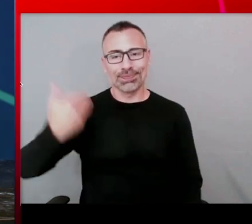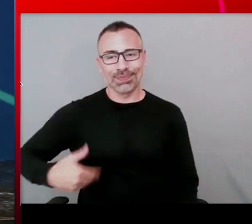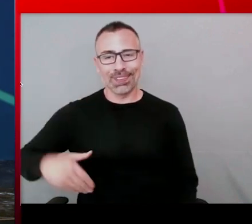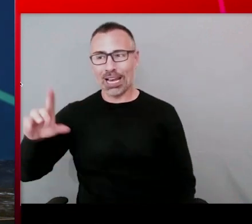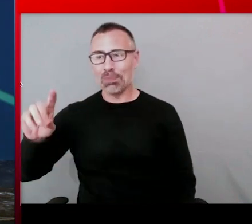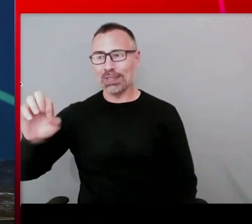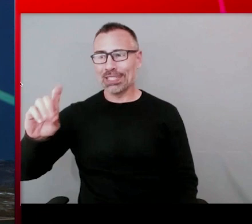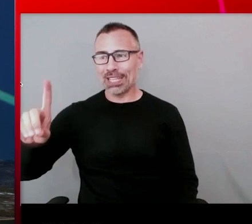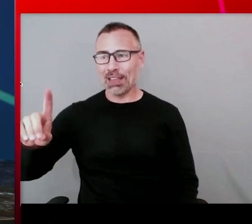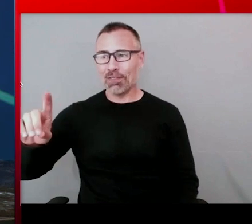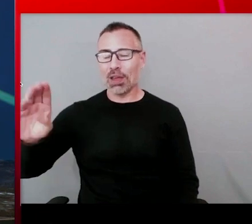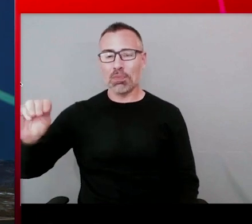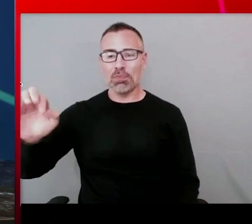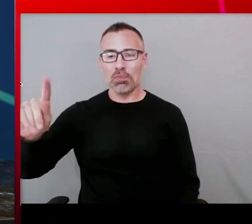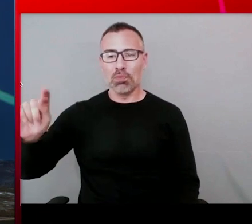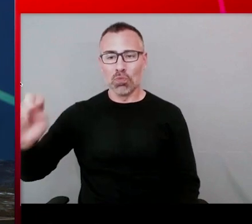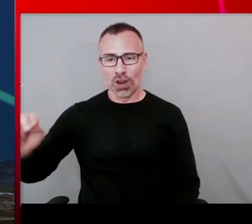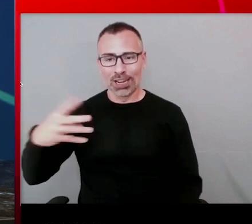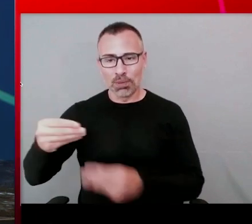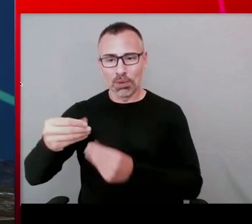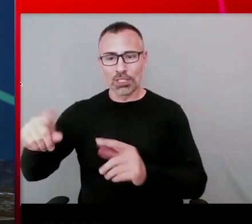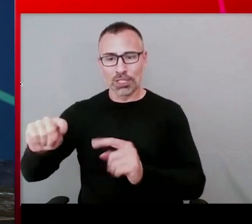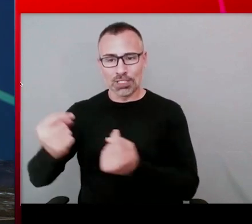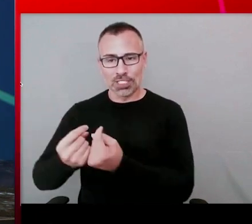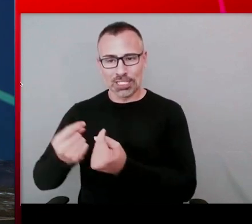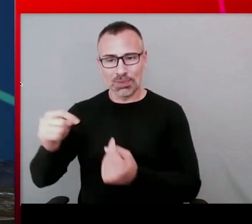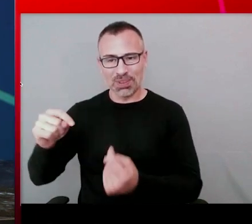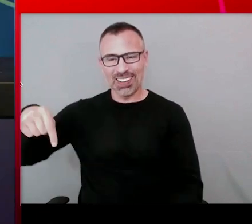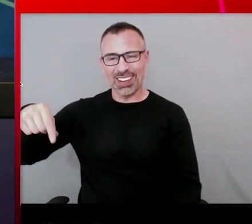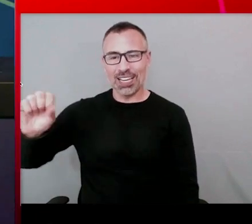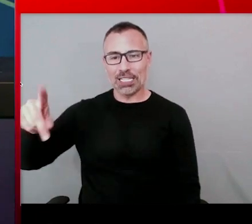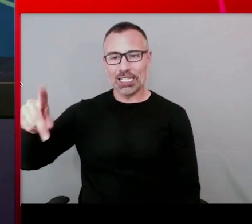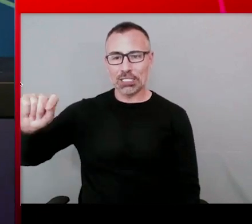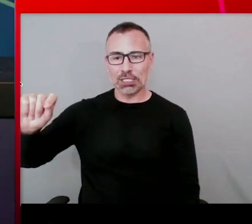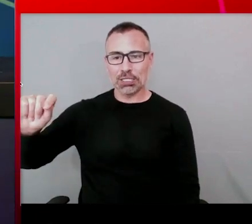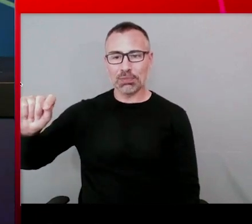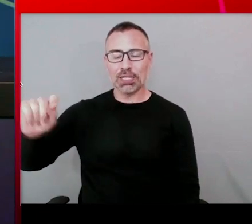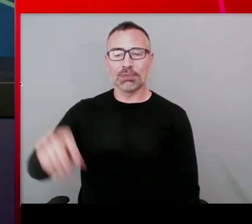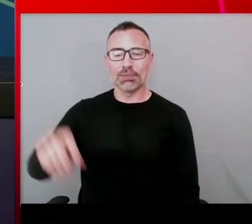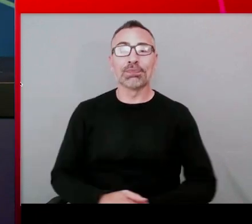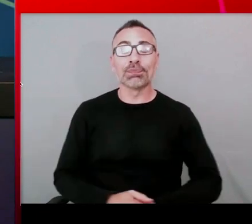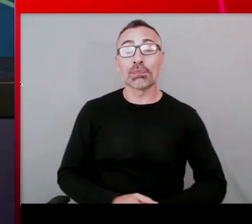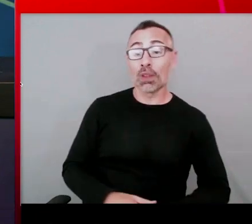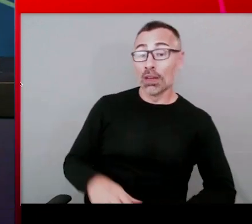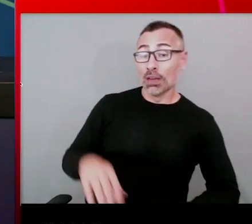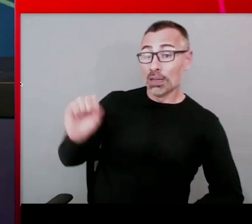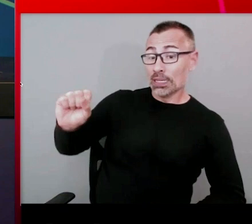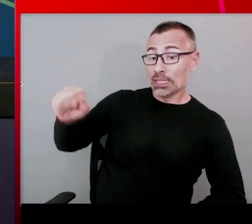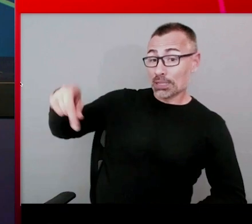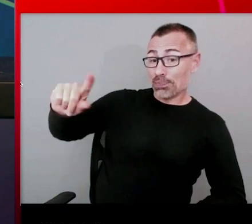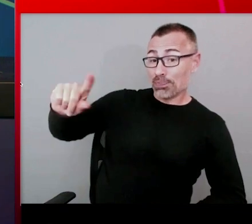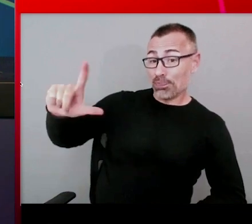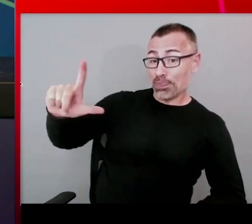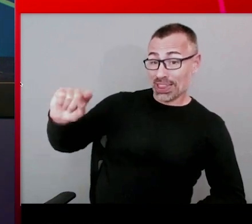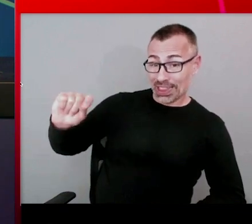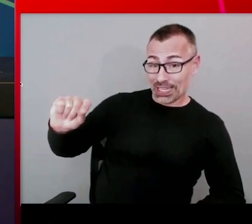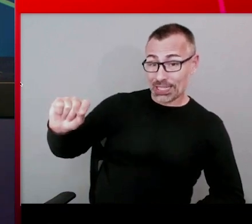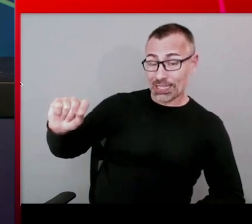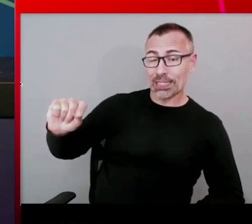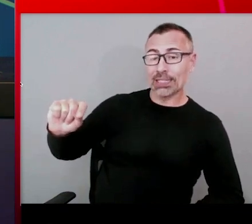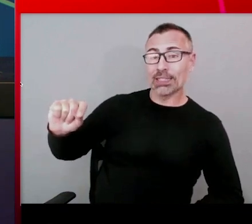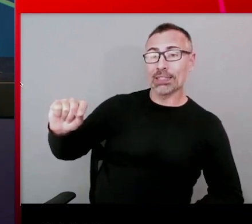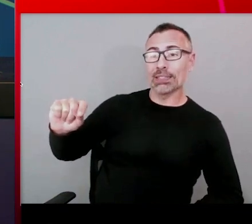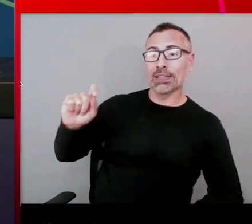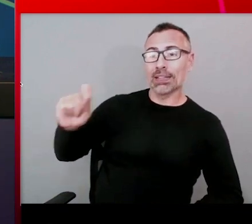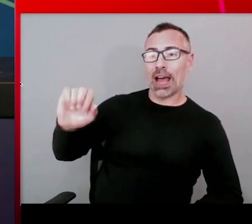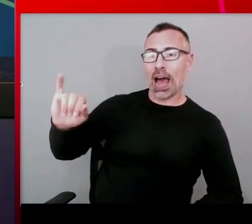the solutions engineering team at Split. All right, so Split is, I was checking Split out earlier. It seemed